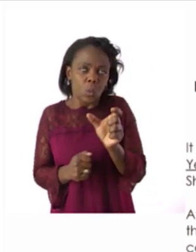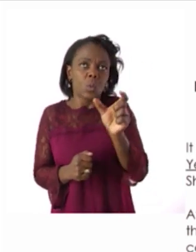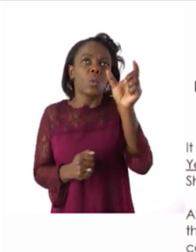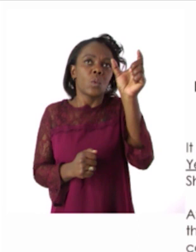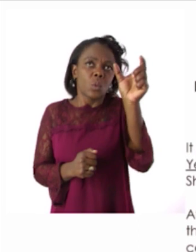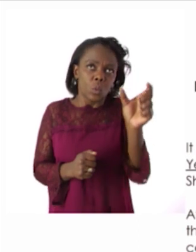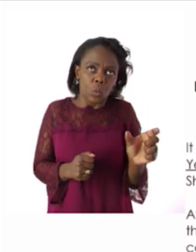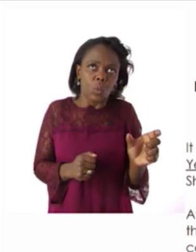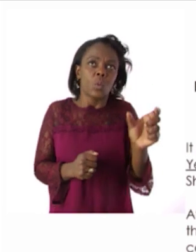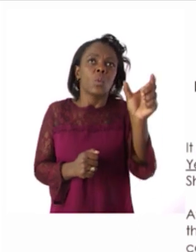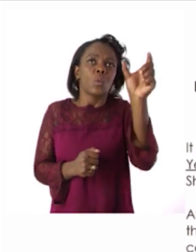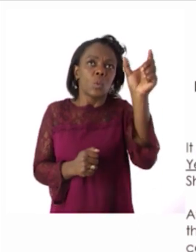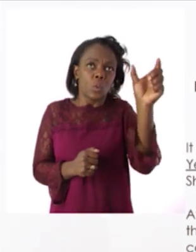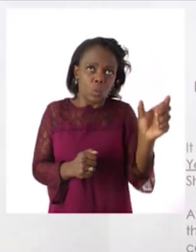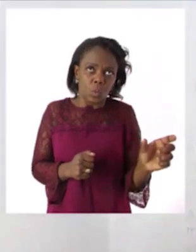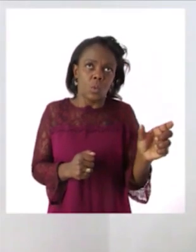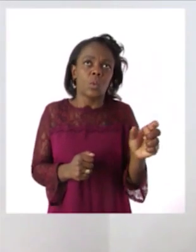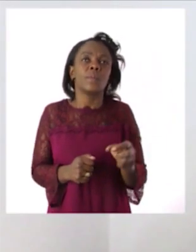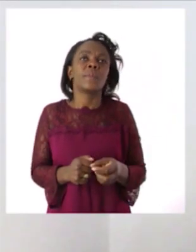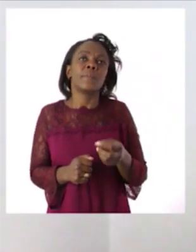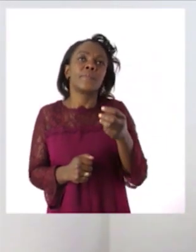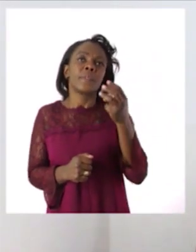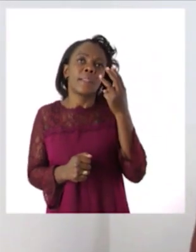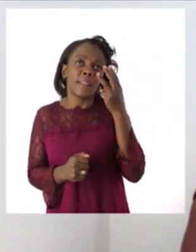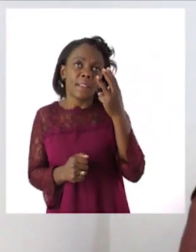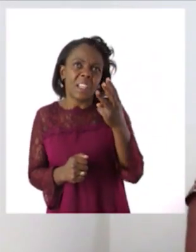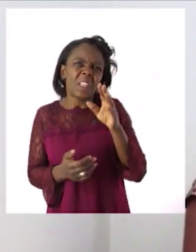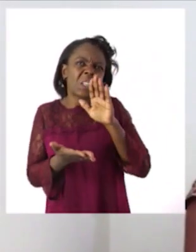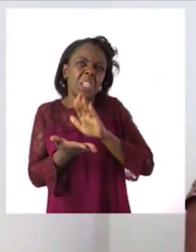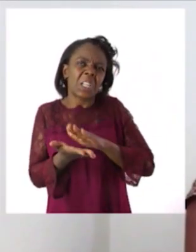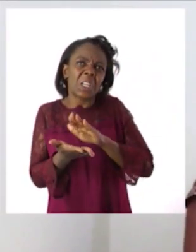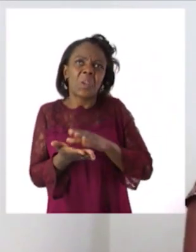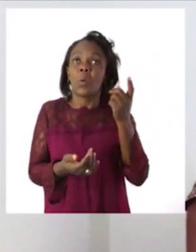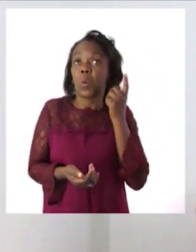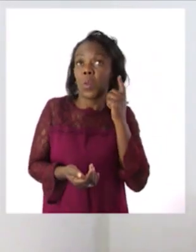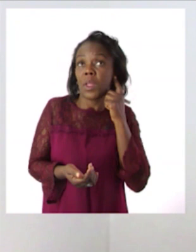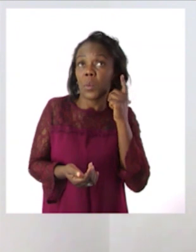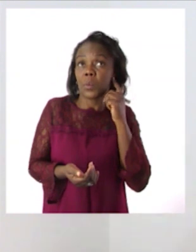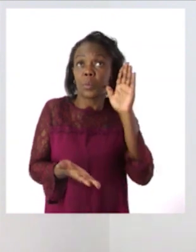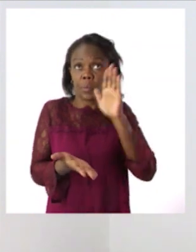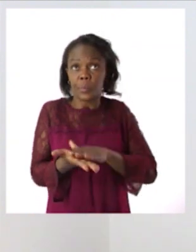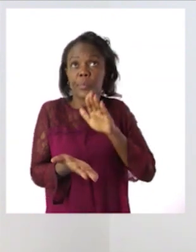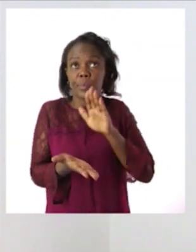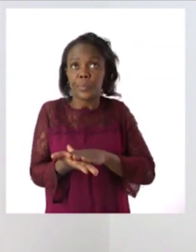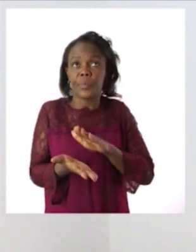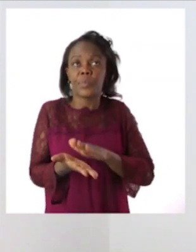we have clapped 3 times. So in yesterday, there